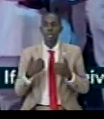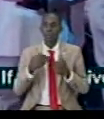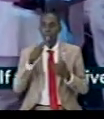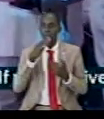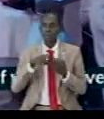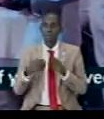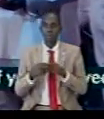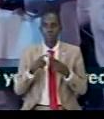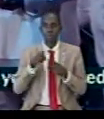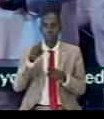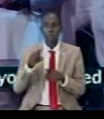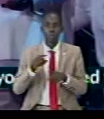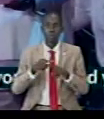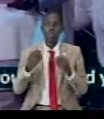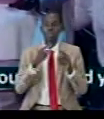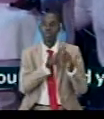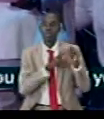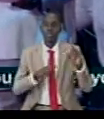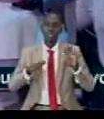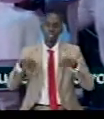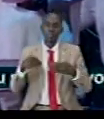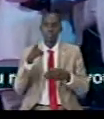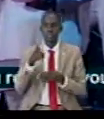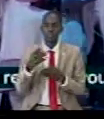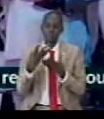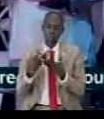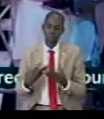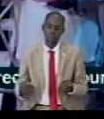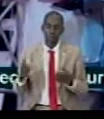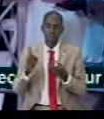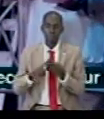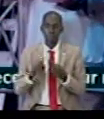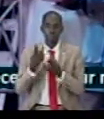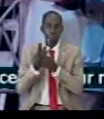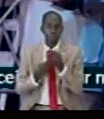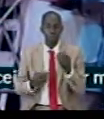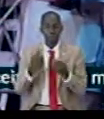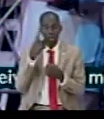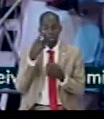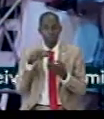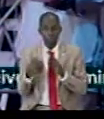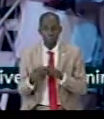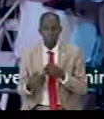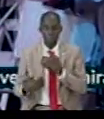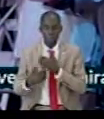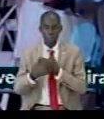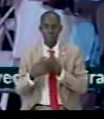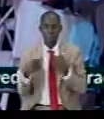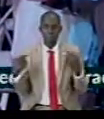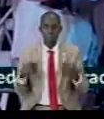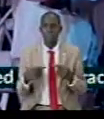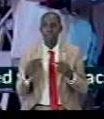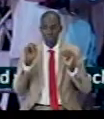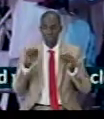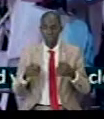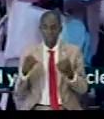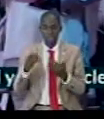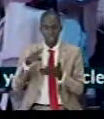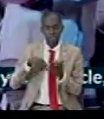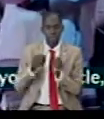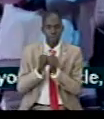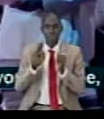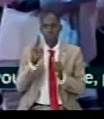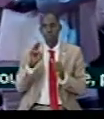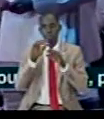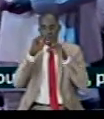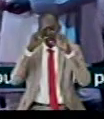has given him solution to his problem, eye problem gone. He can now read without glasses, and then the Lord has